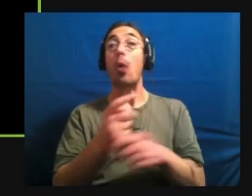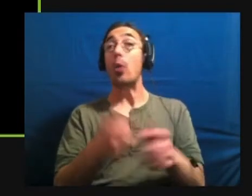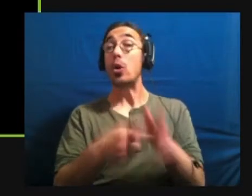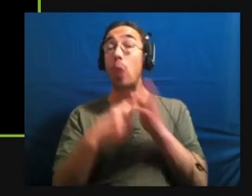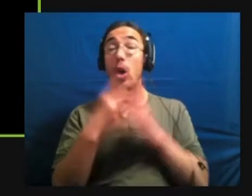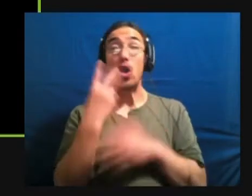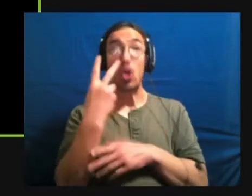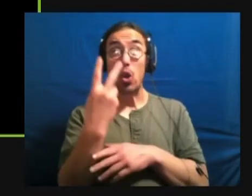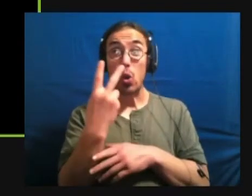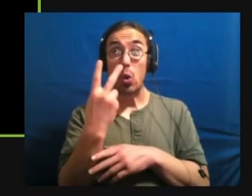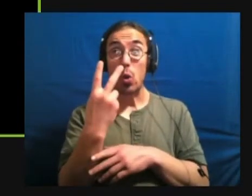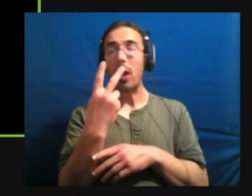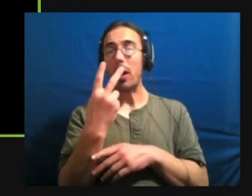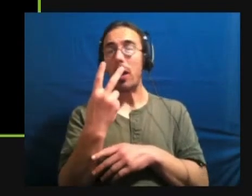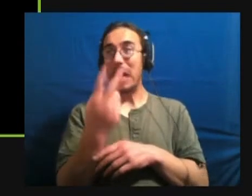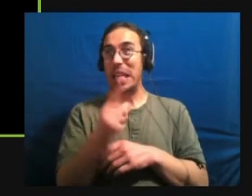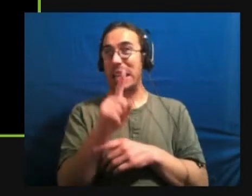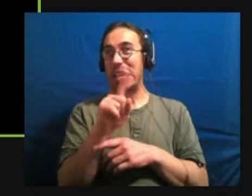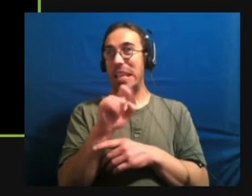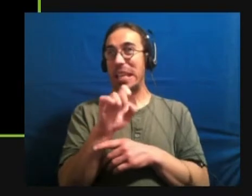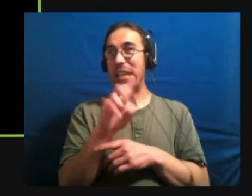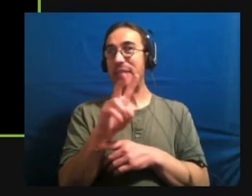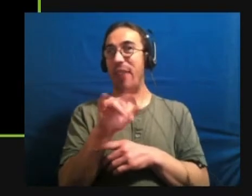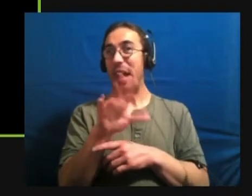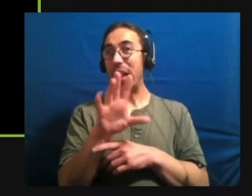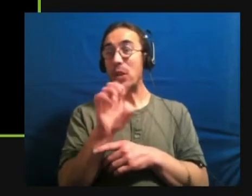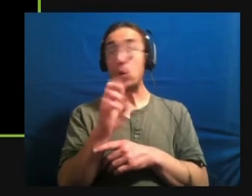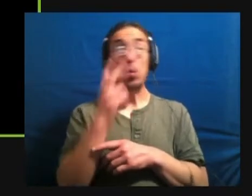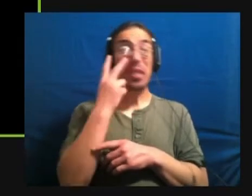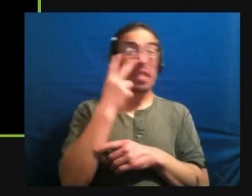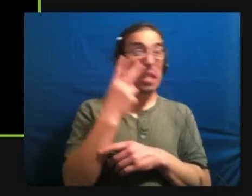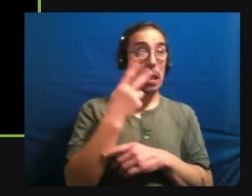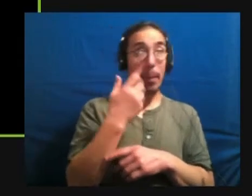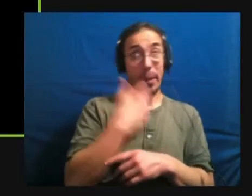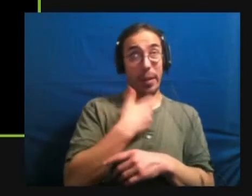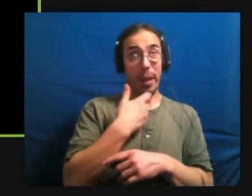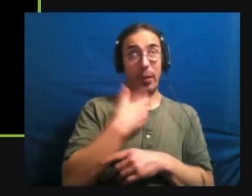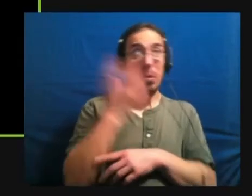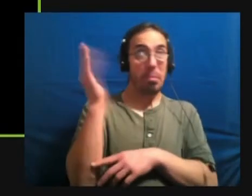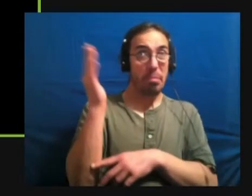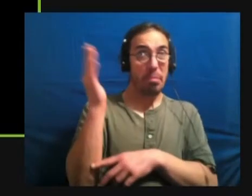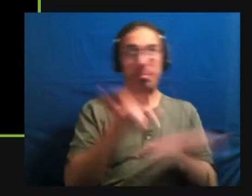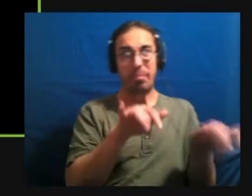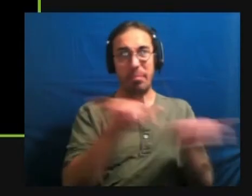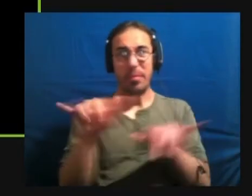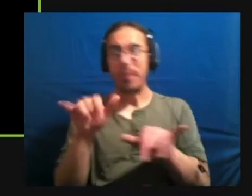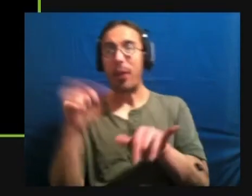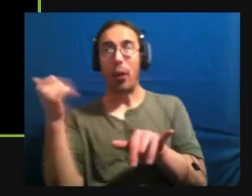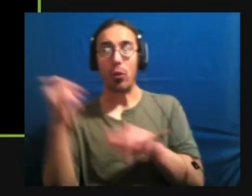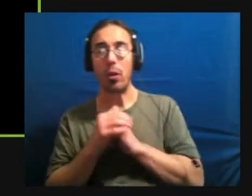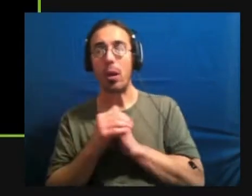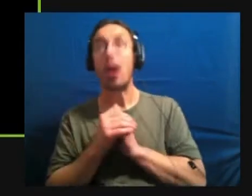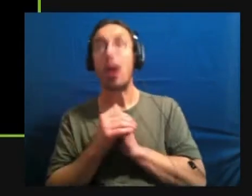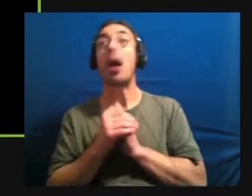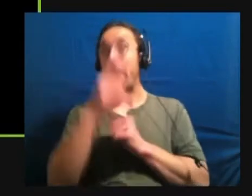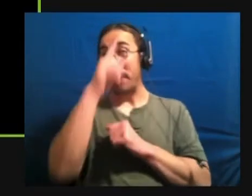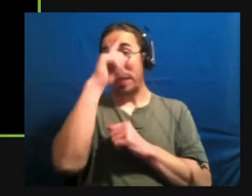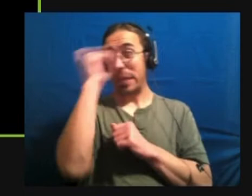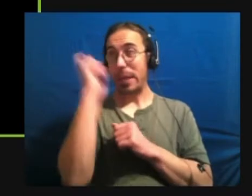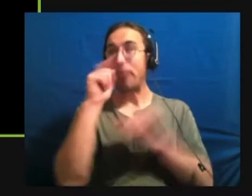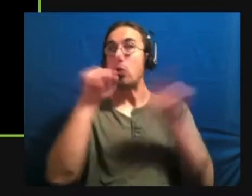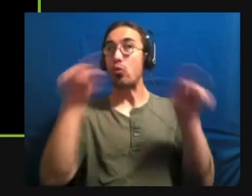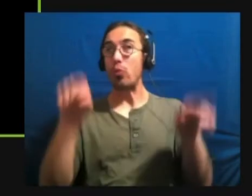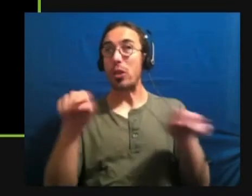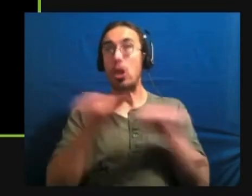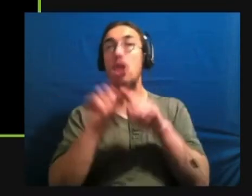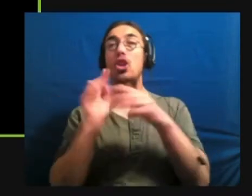able to see the Zoom and this presentation at the same time, because I'm screen sharing. I can't see any of